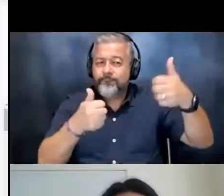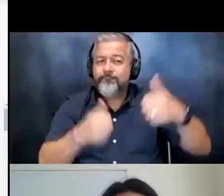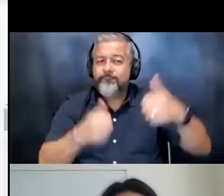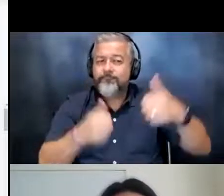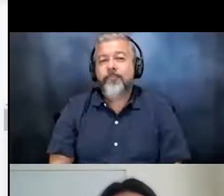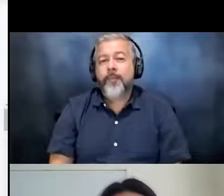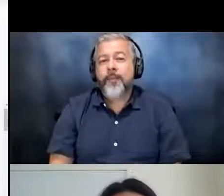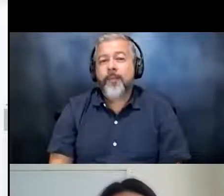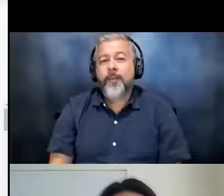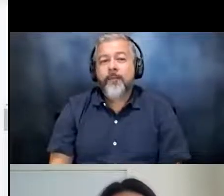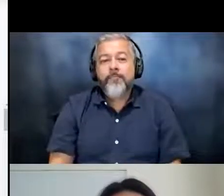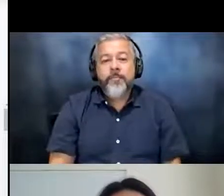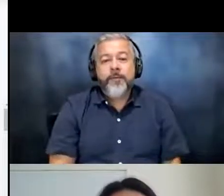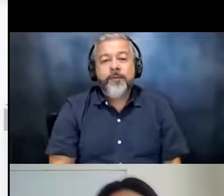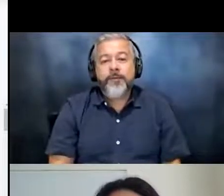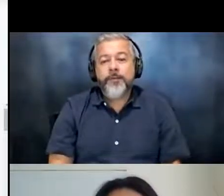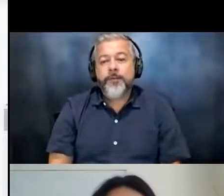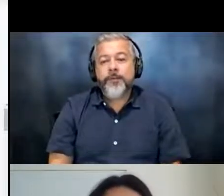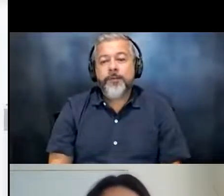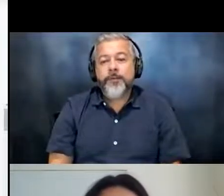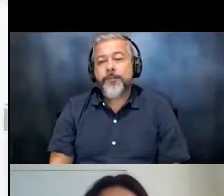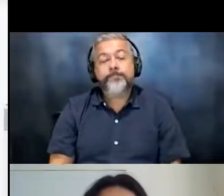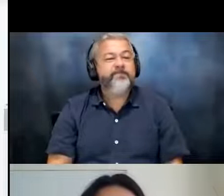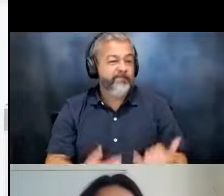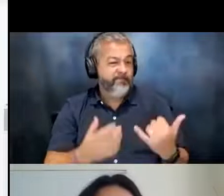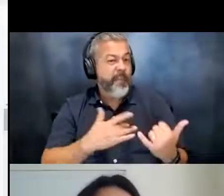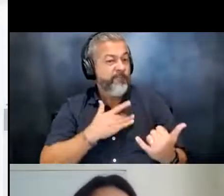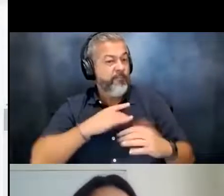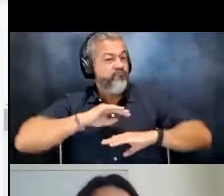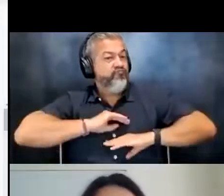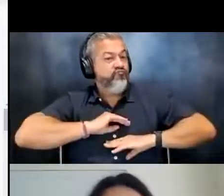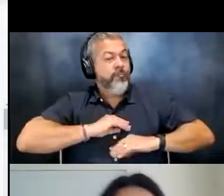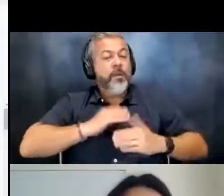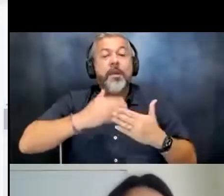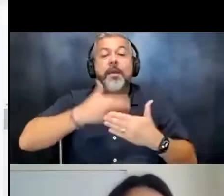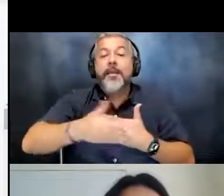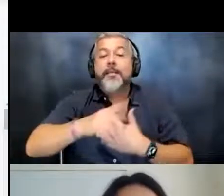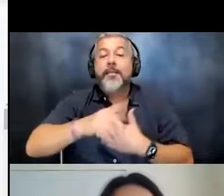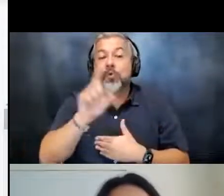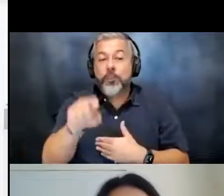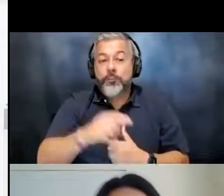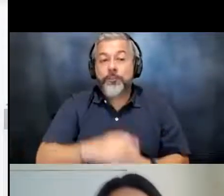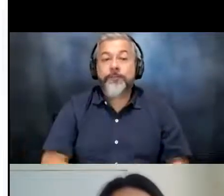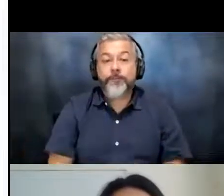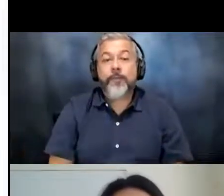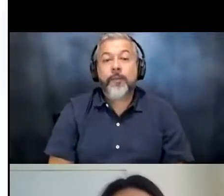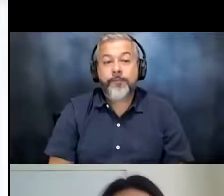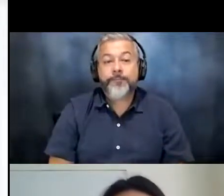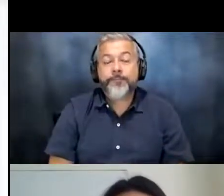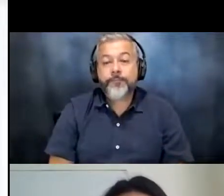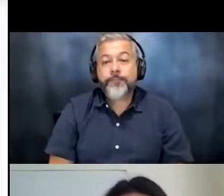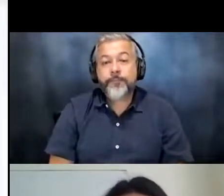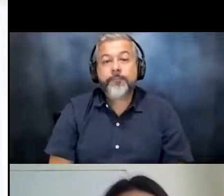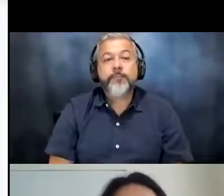All right. So with that, I think we feel good to move to our next question. Please feel free to add some to our Q&A. I'll